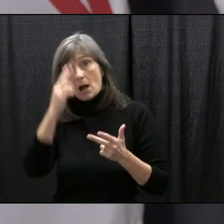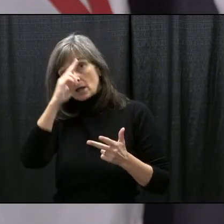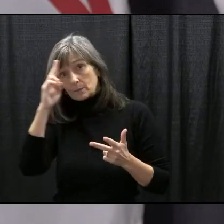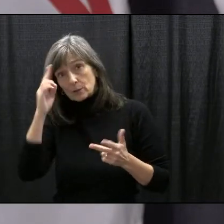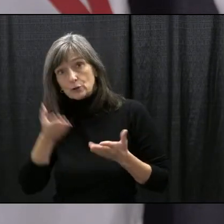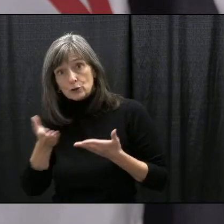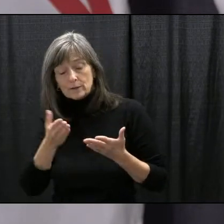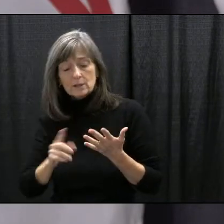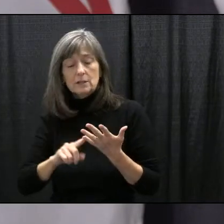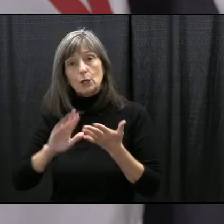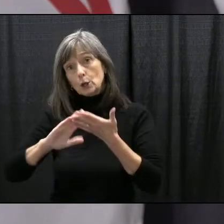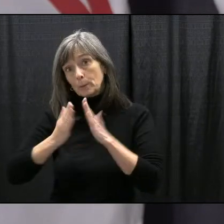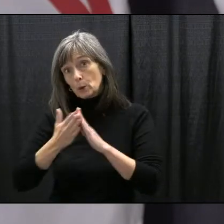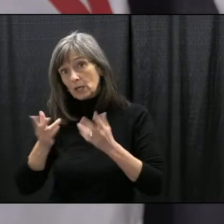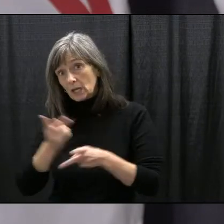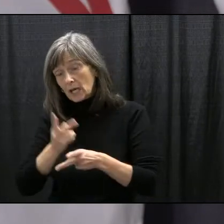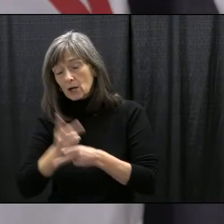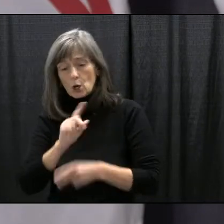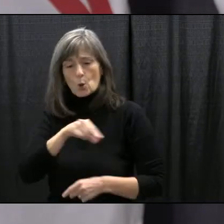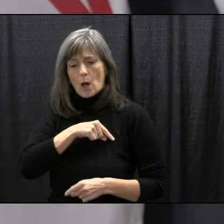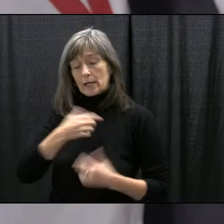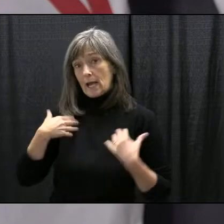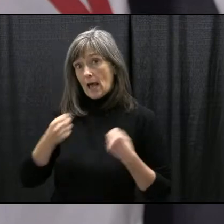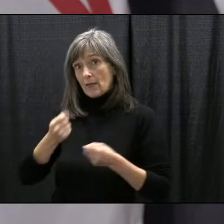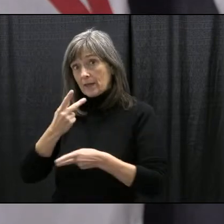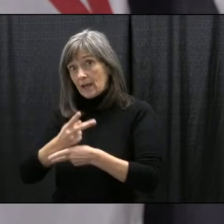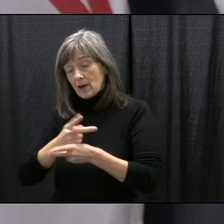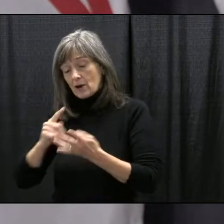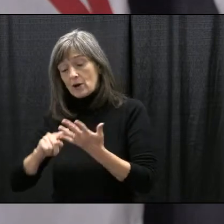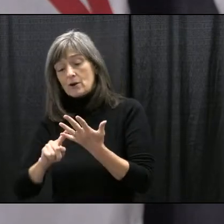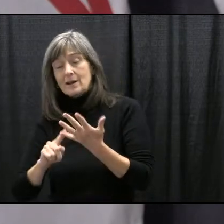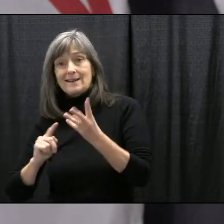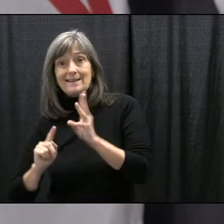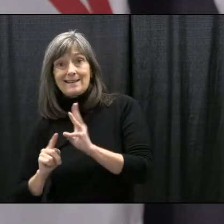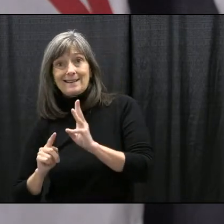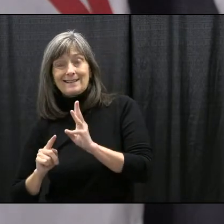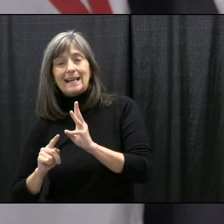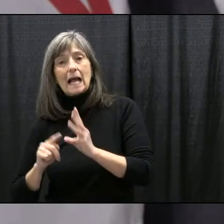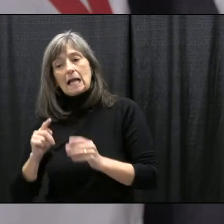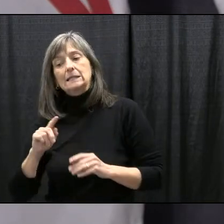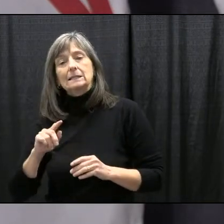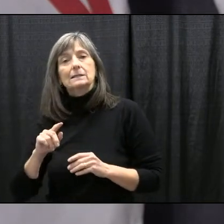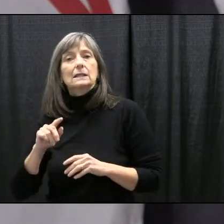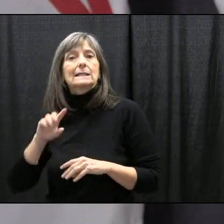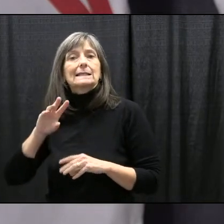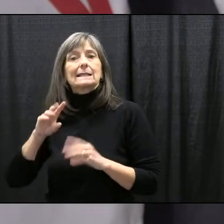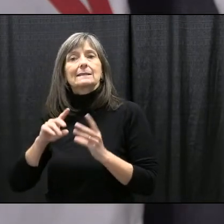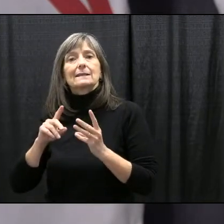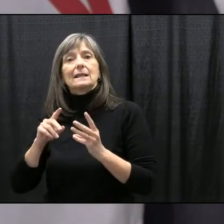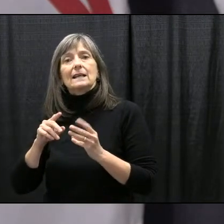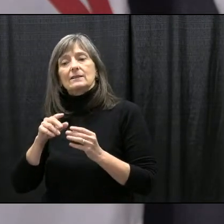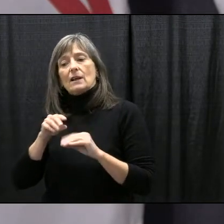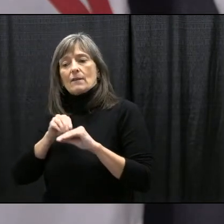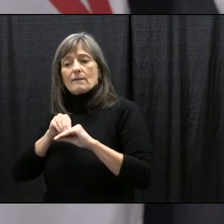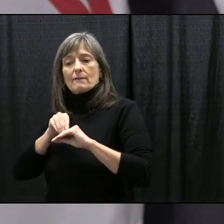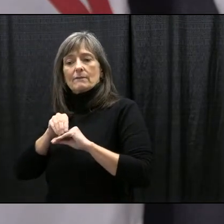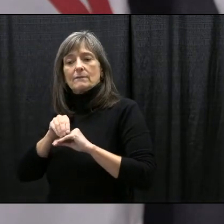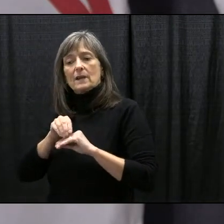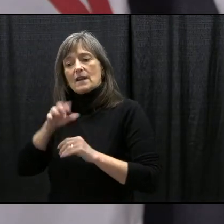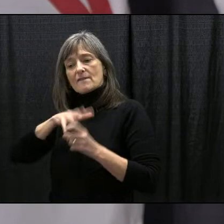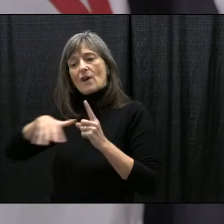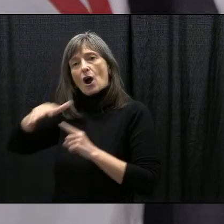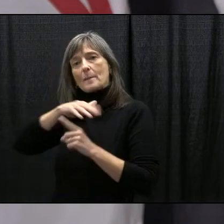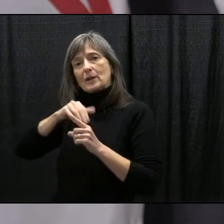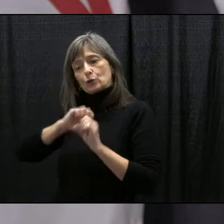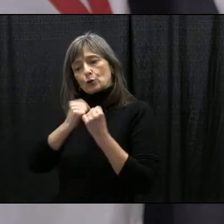community care, quality healthcare, and last but by no means least, the social determinants of health. The work